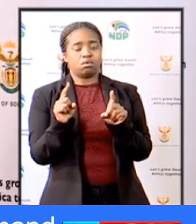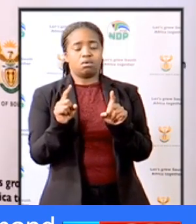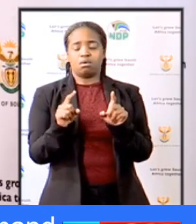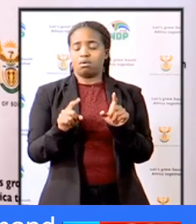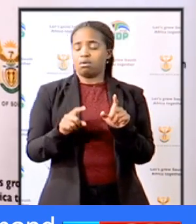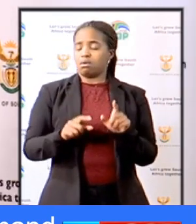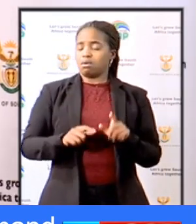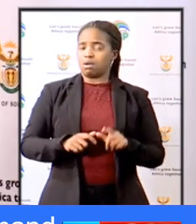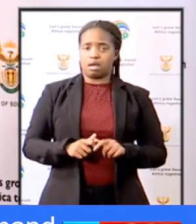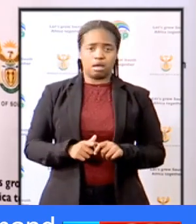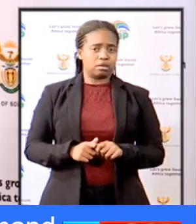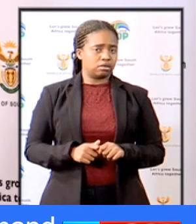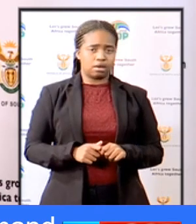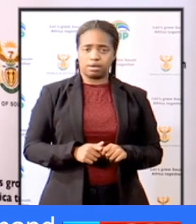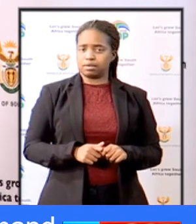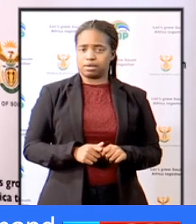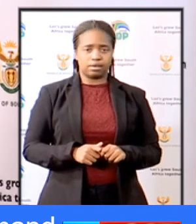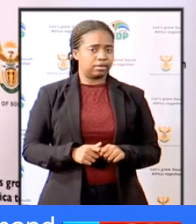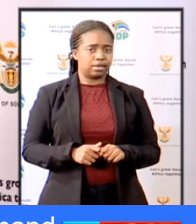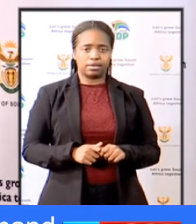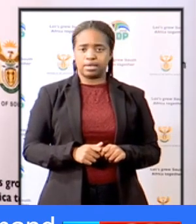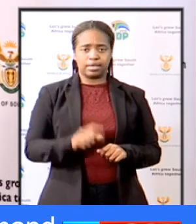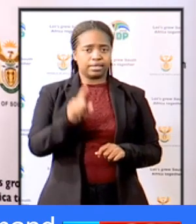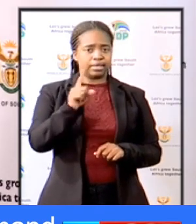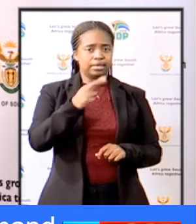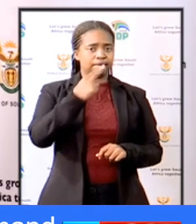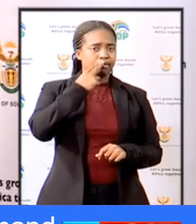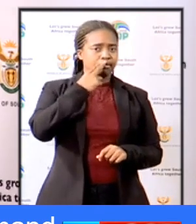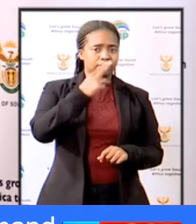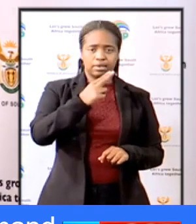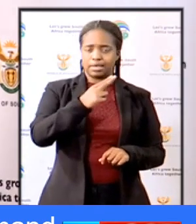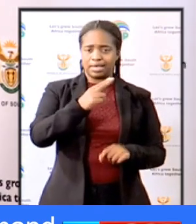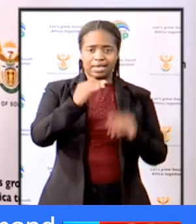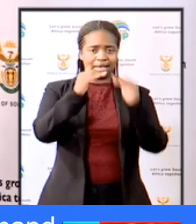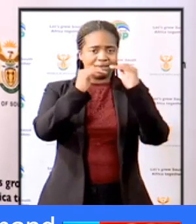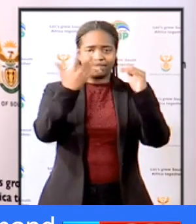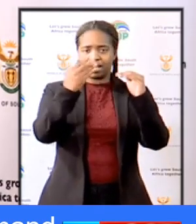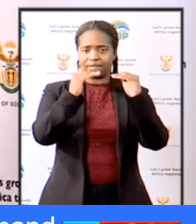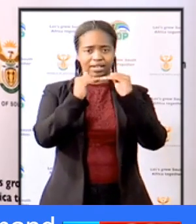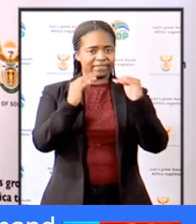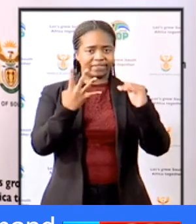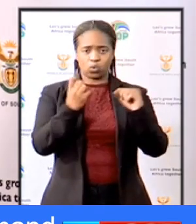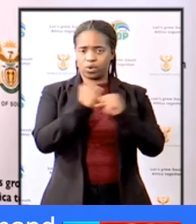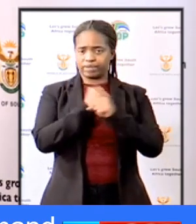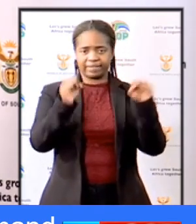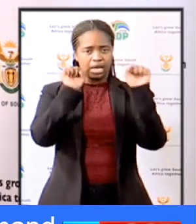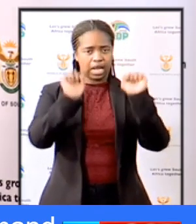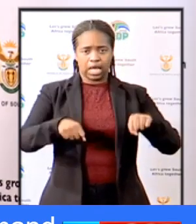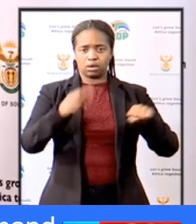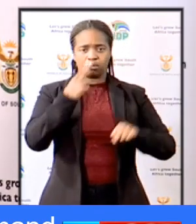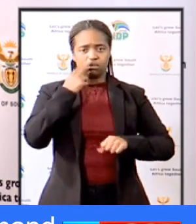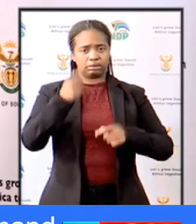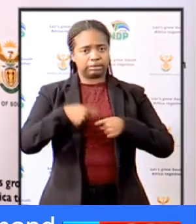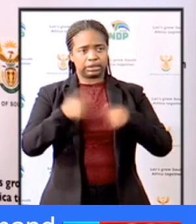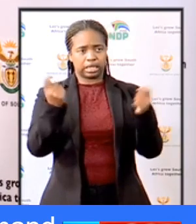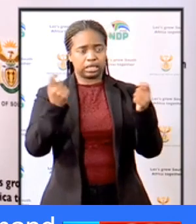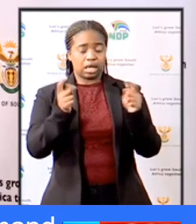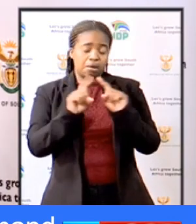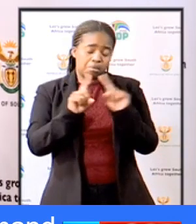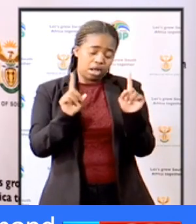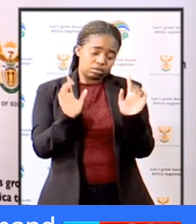definitely we have not lifted the ban either on tobacco, either at level 5 or level 4 or level 3.